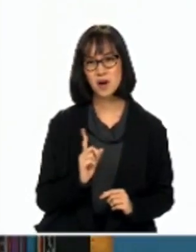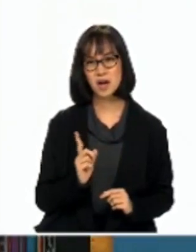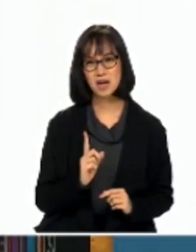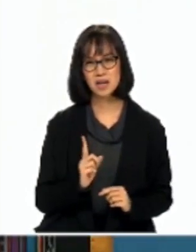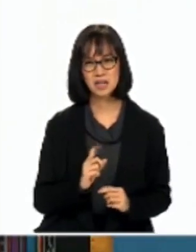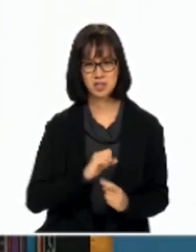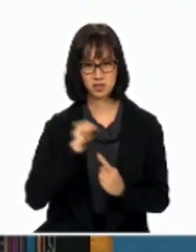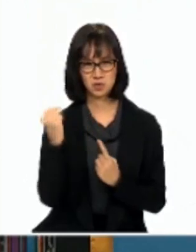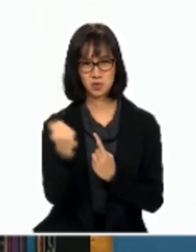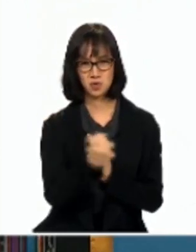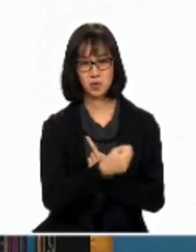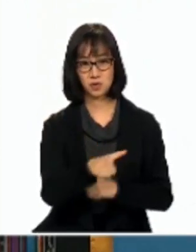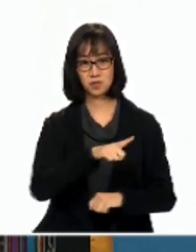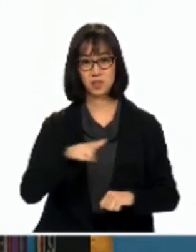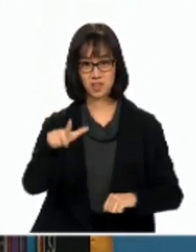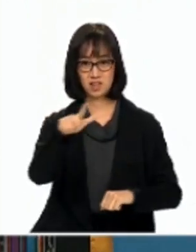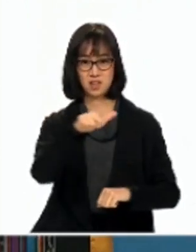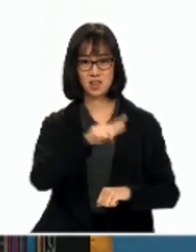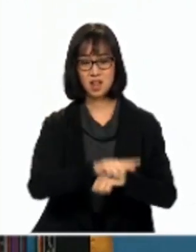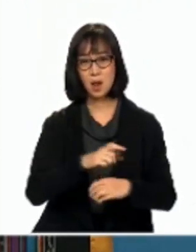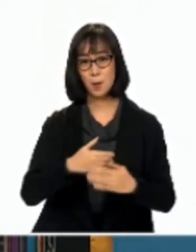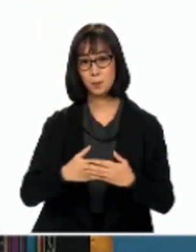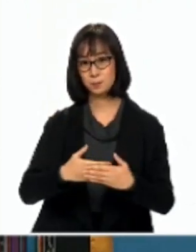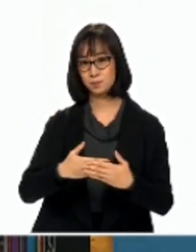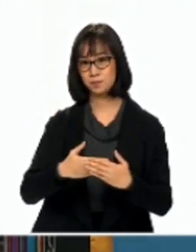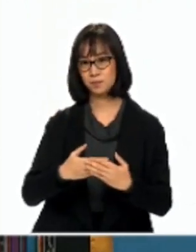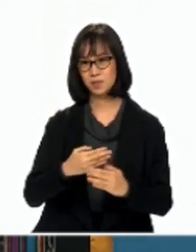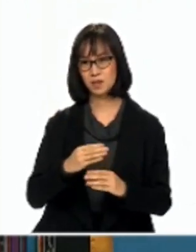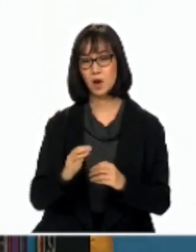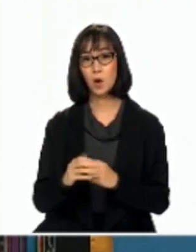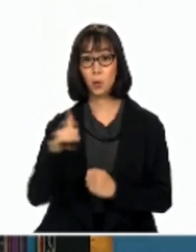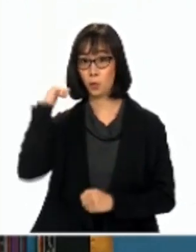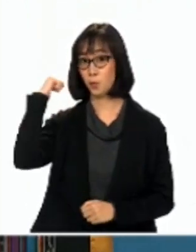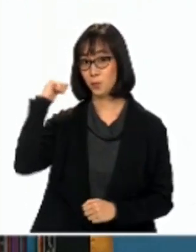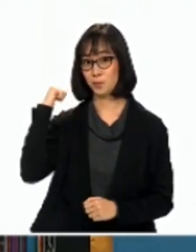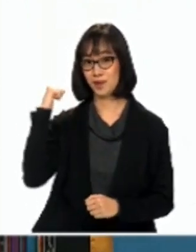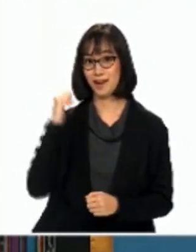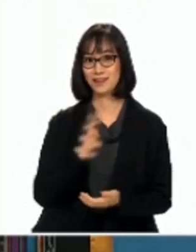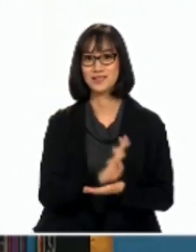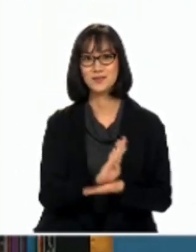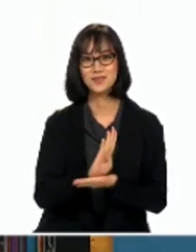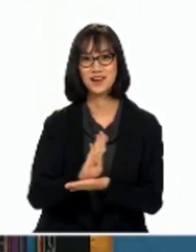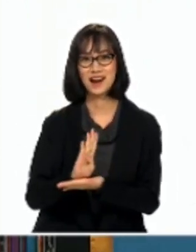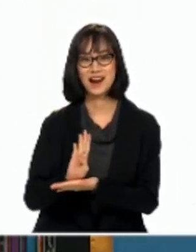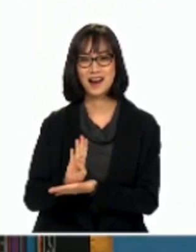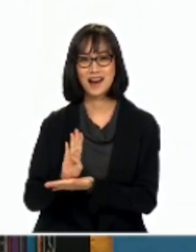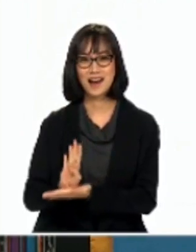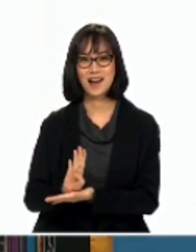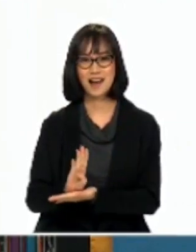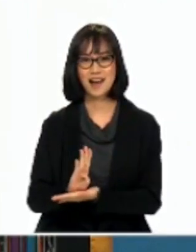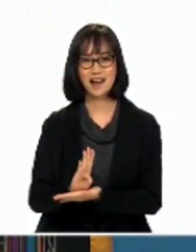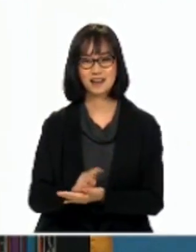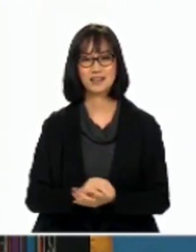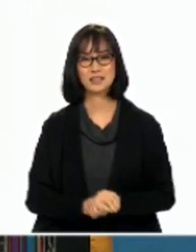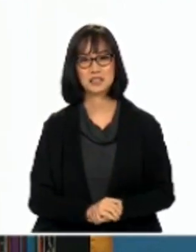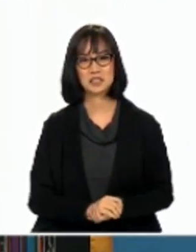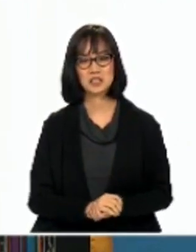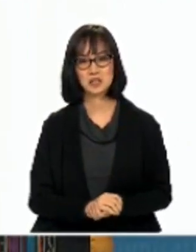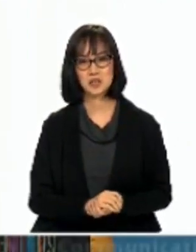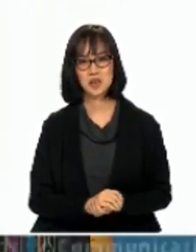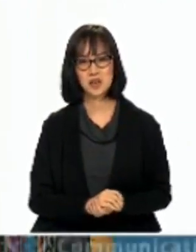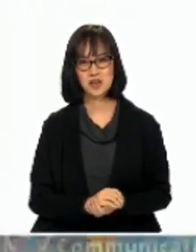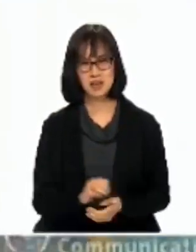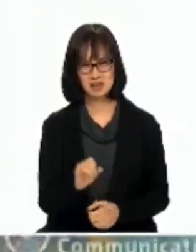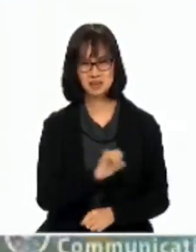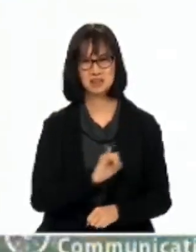the land behind the beach of Boracay? And they are still